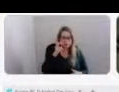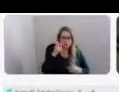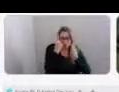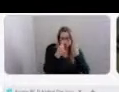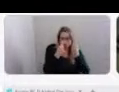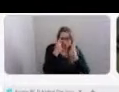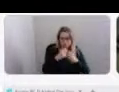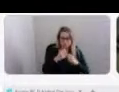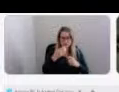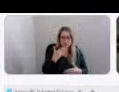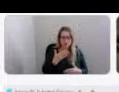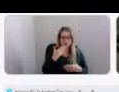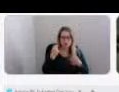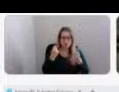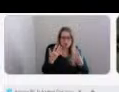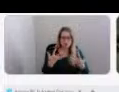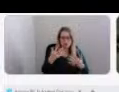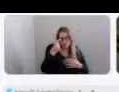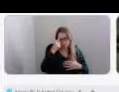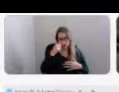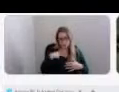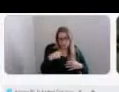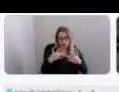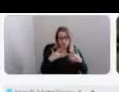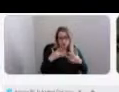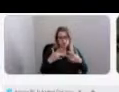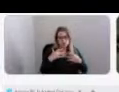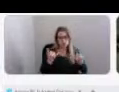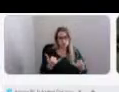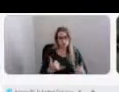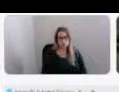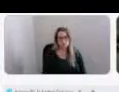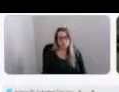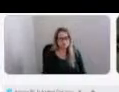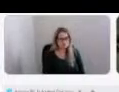and thank you so much for listening to my concerns today